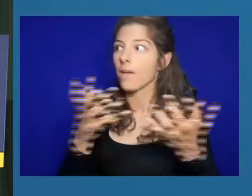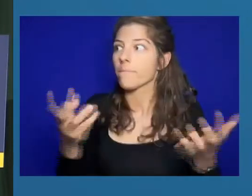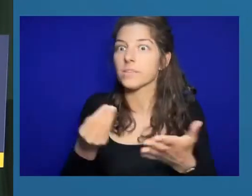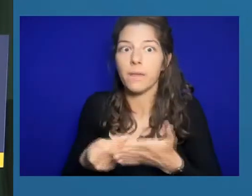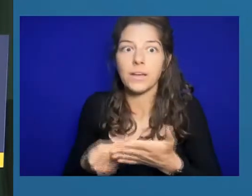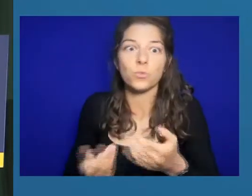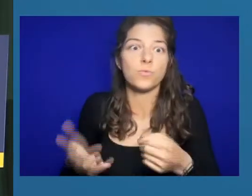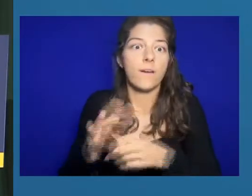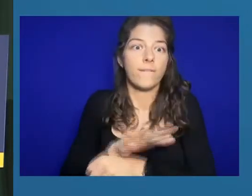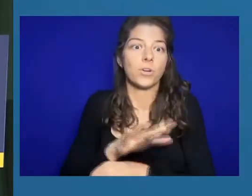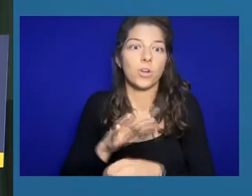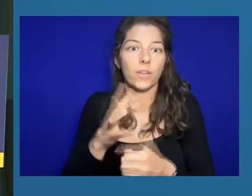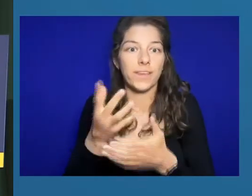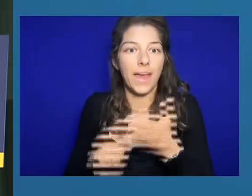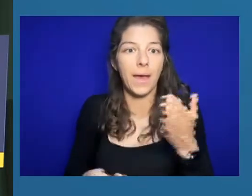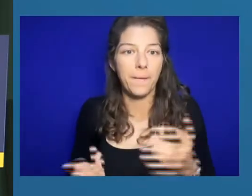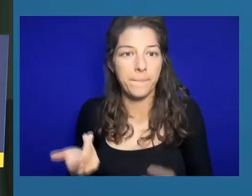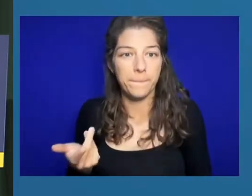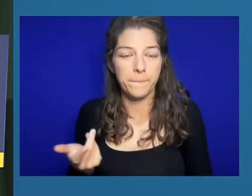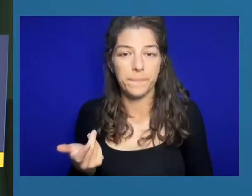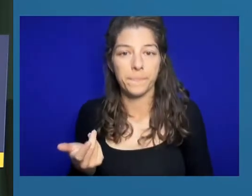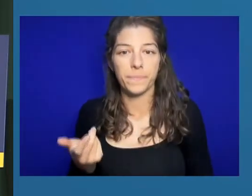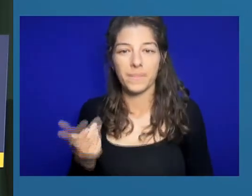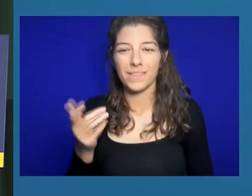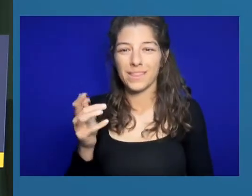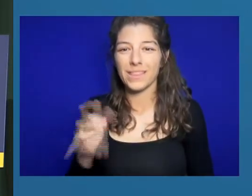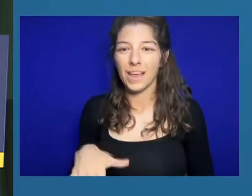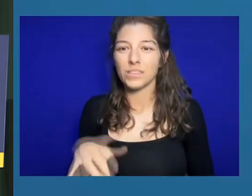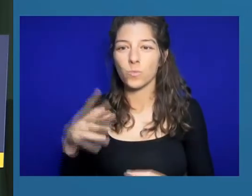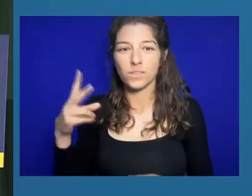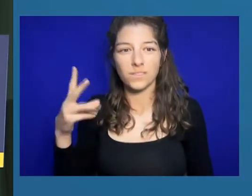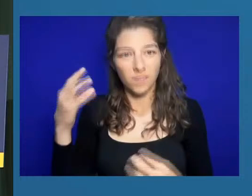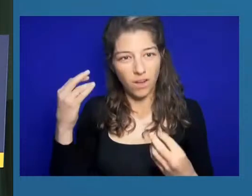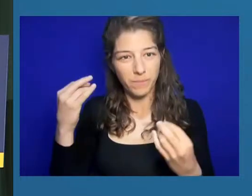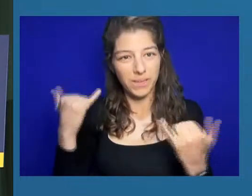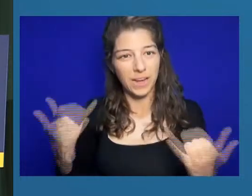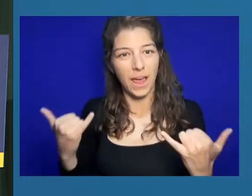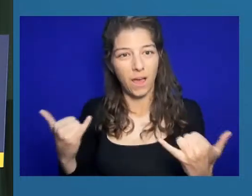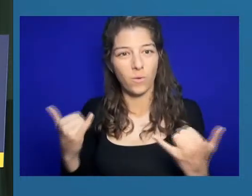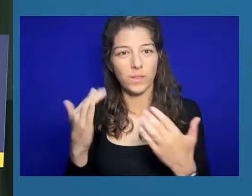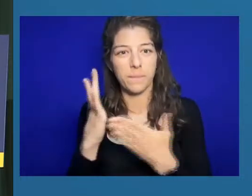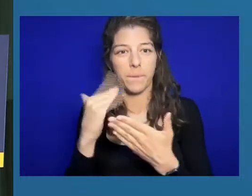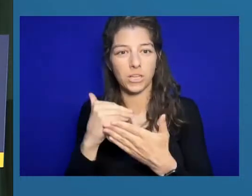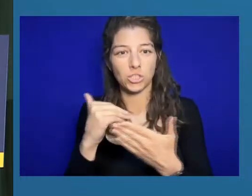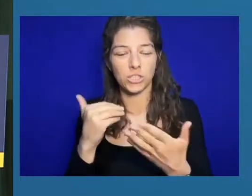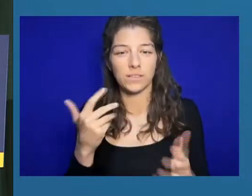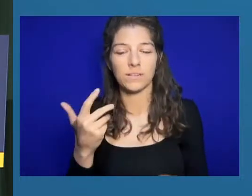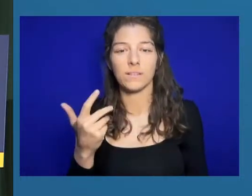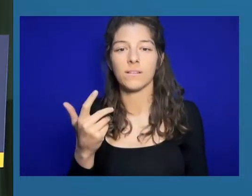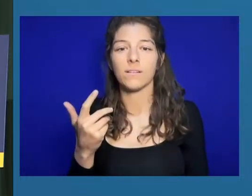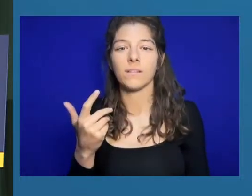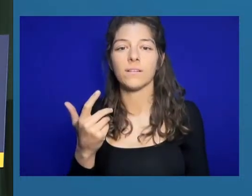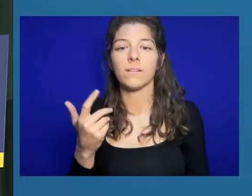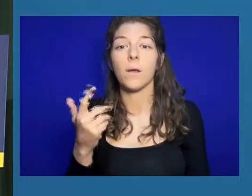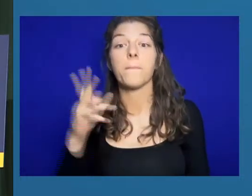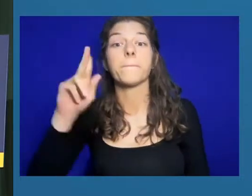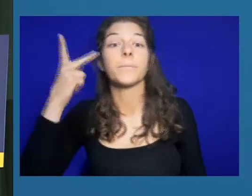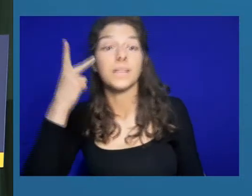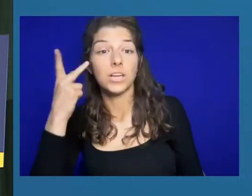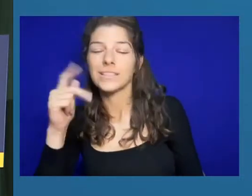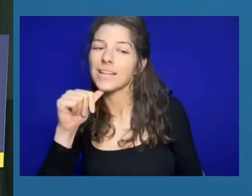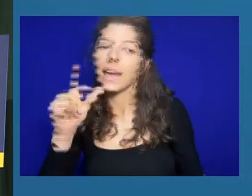to do it. And that's what is literally what is being contemplated now. Now, here's the political fact, and this is not